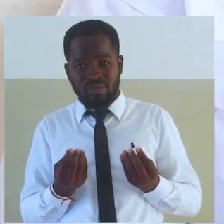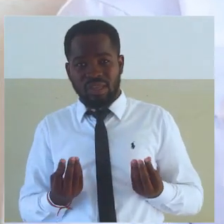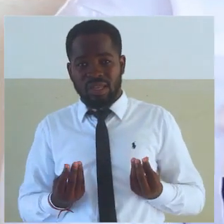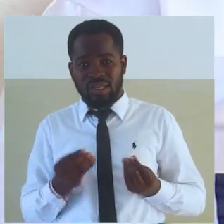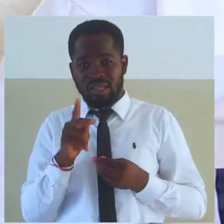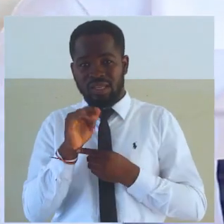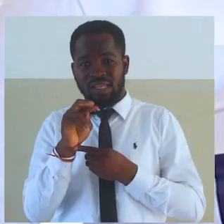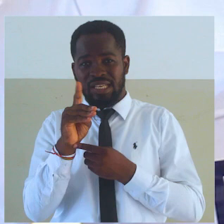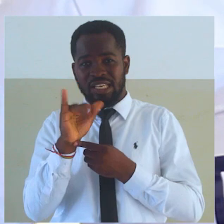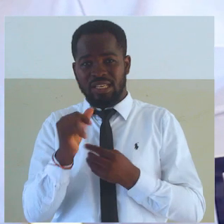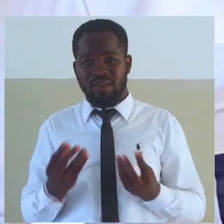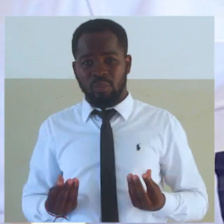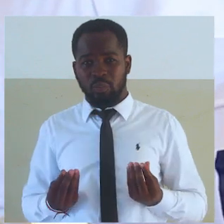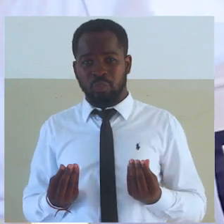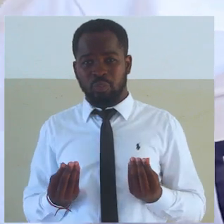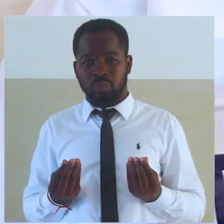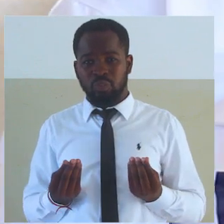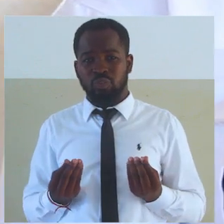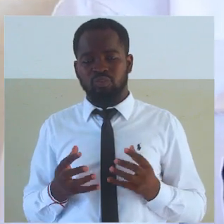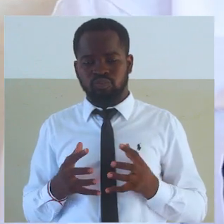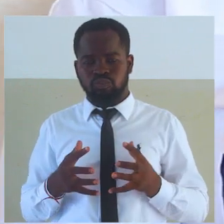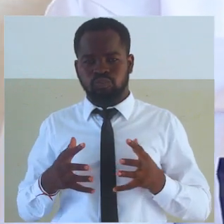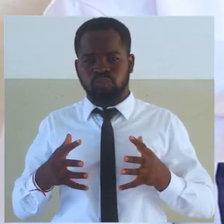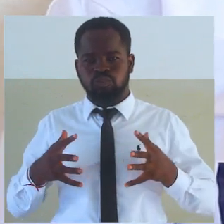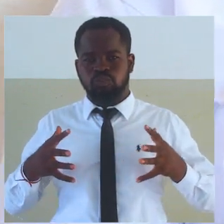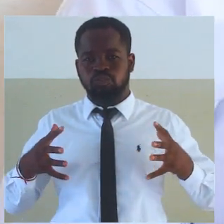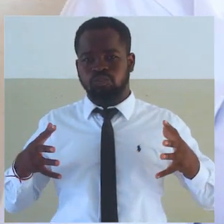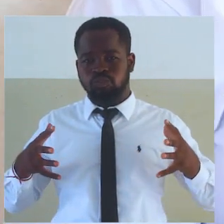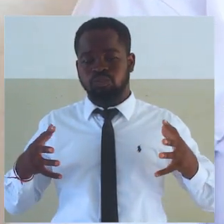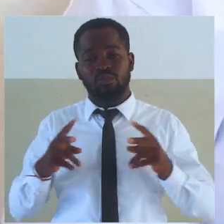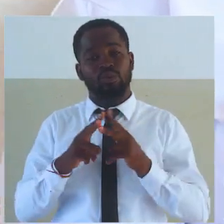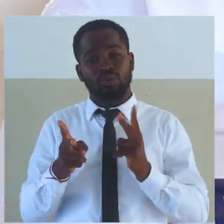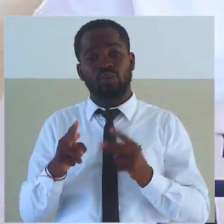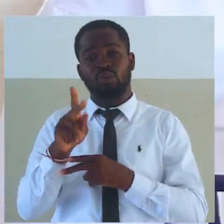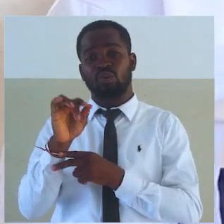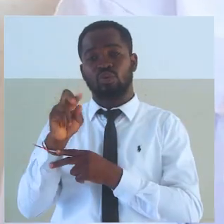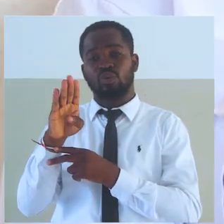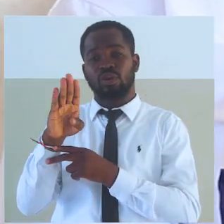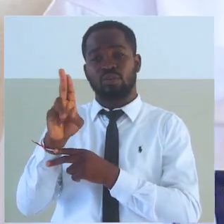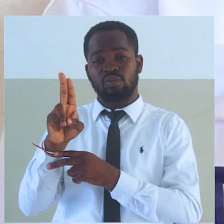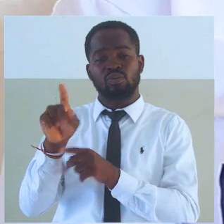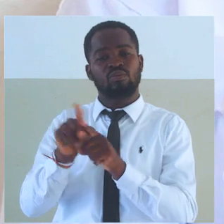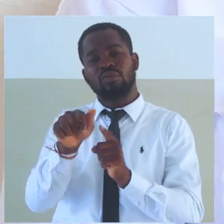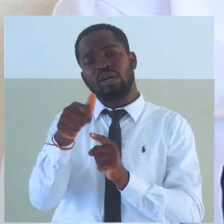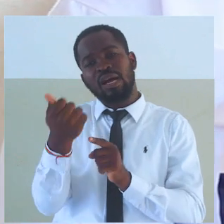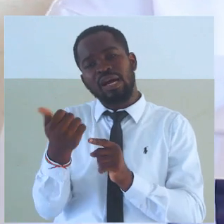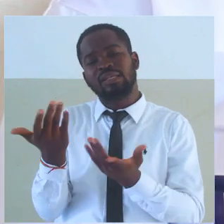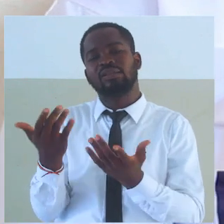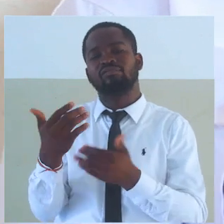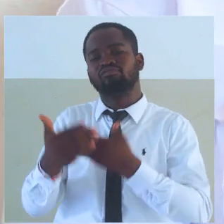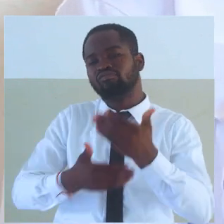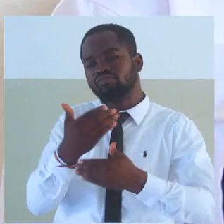was why the kidneys were swelling. So at Kolebu, the other thing that